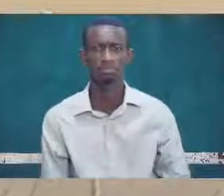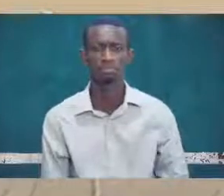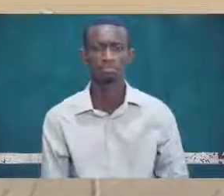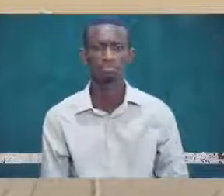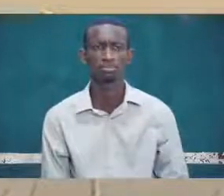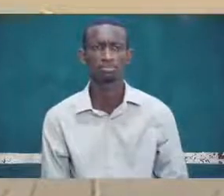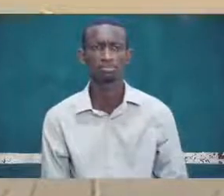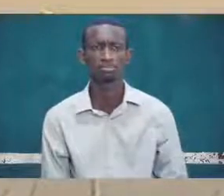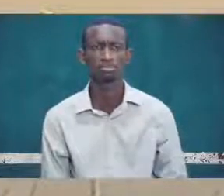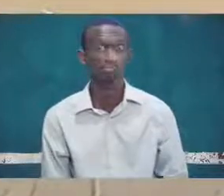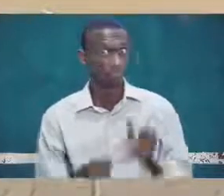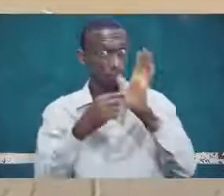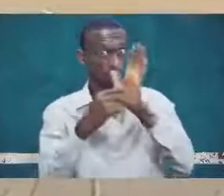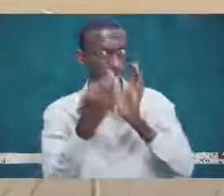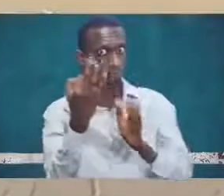Example 3.